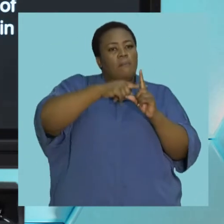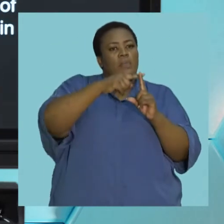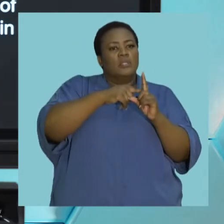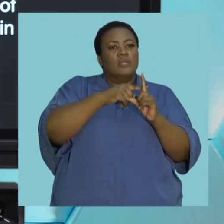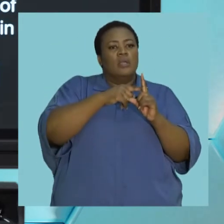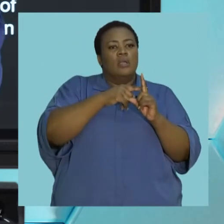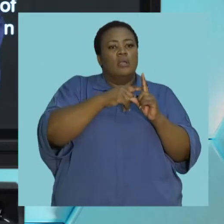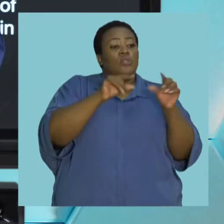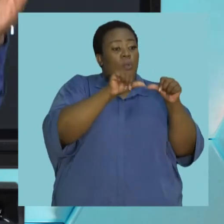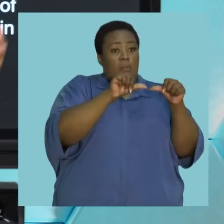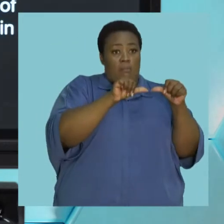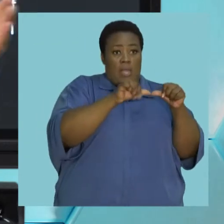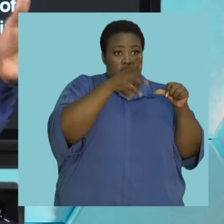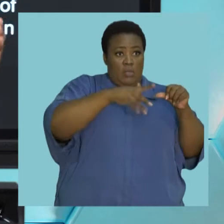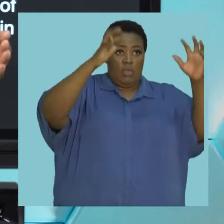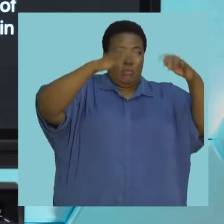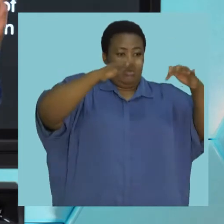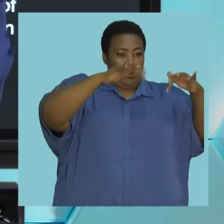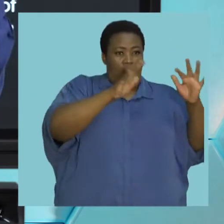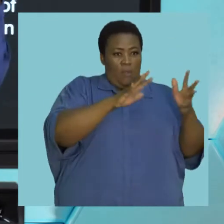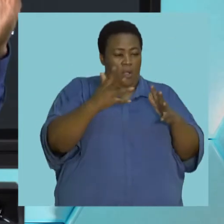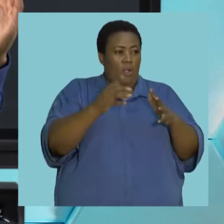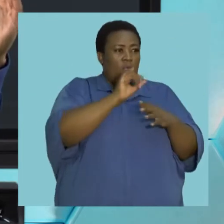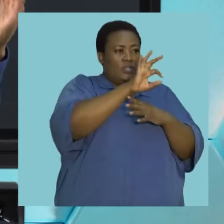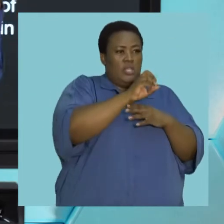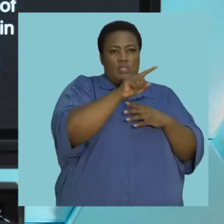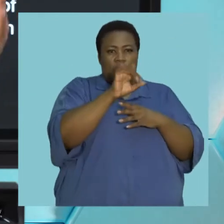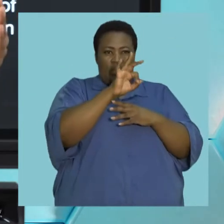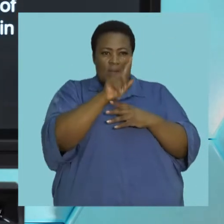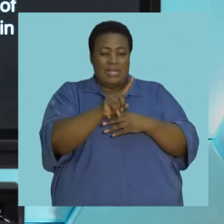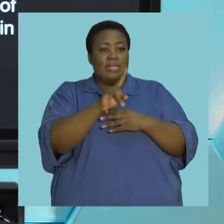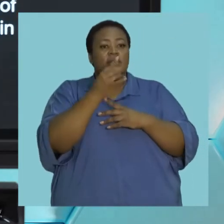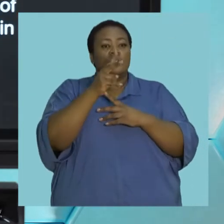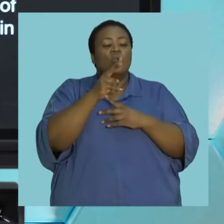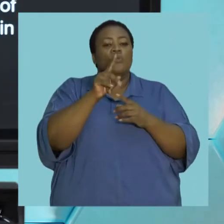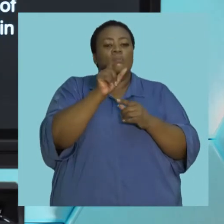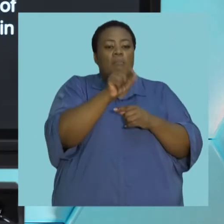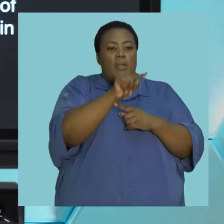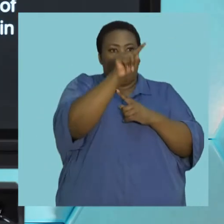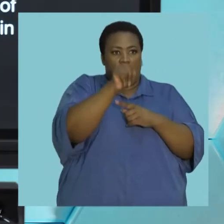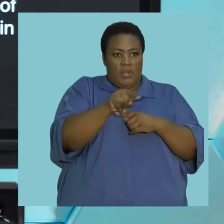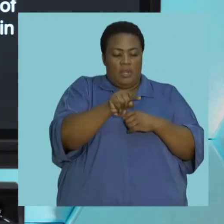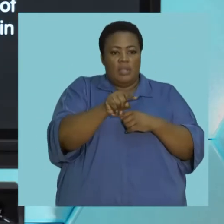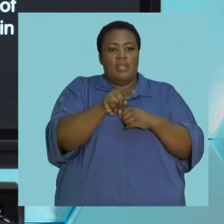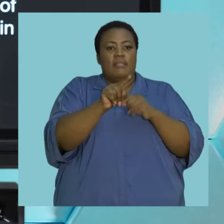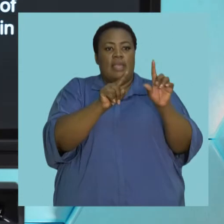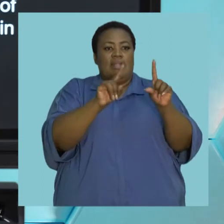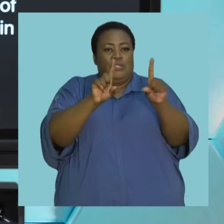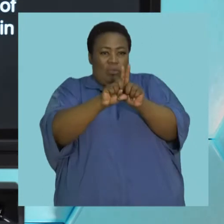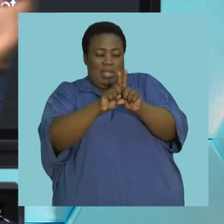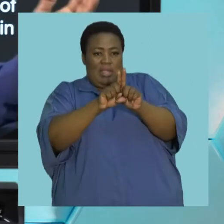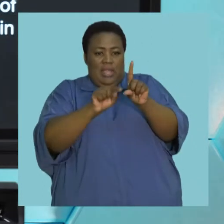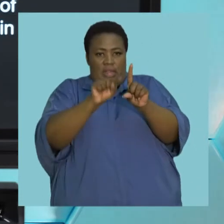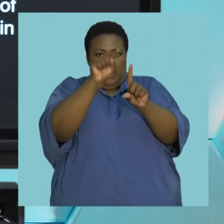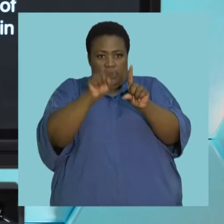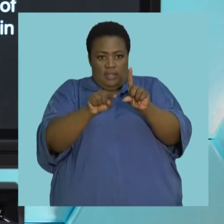that has fallen for 30 or 31 days and putting that into a bar, and we continue that with an attached bar,